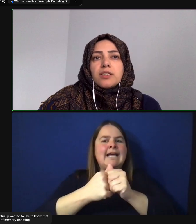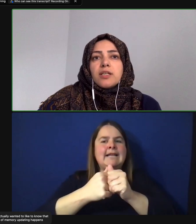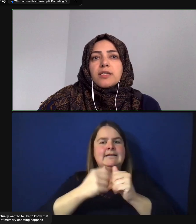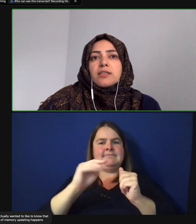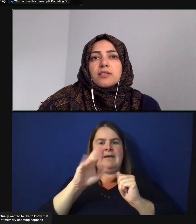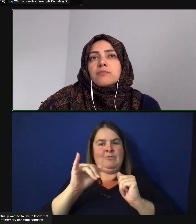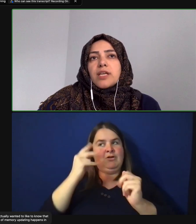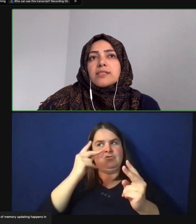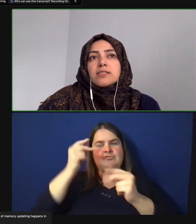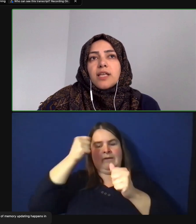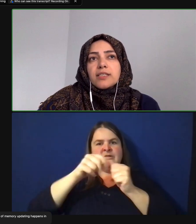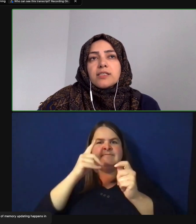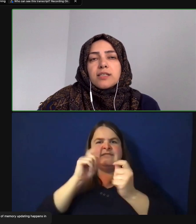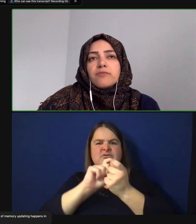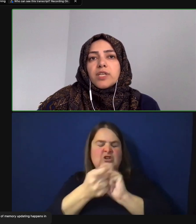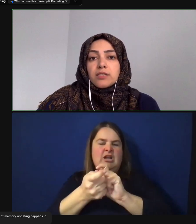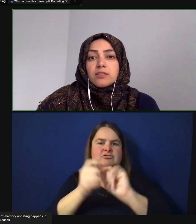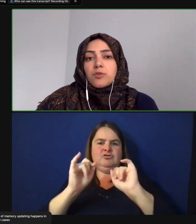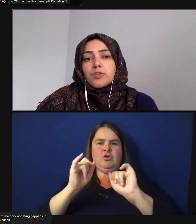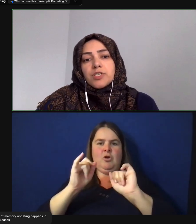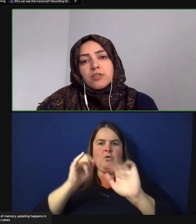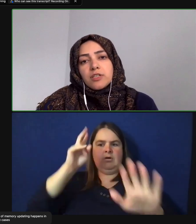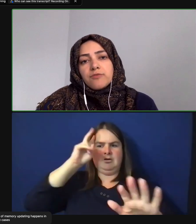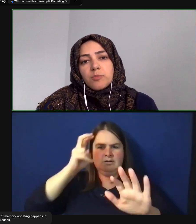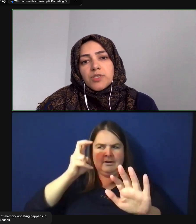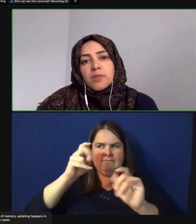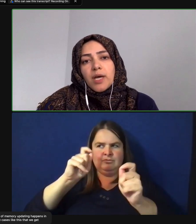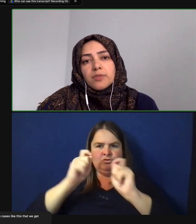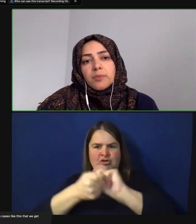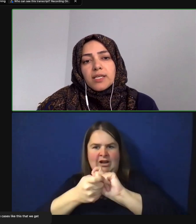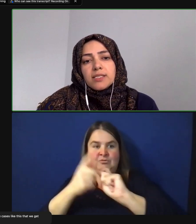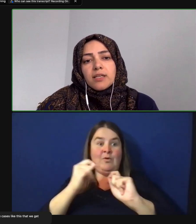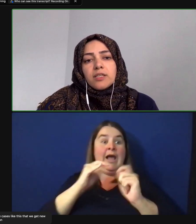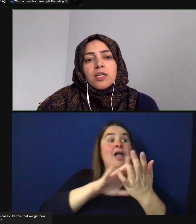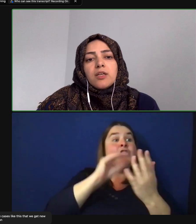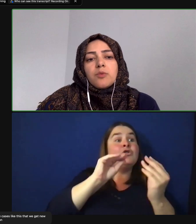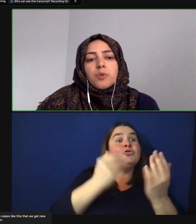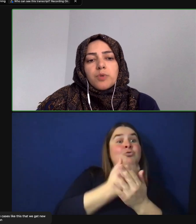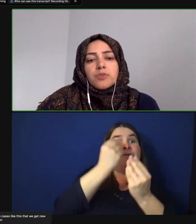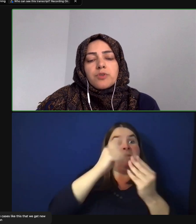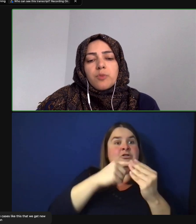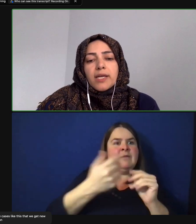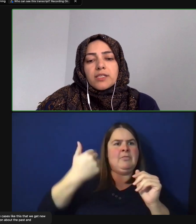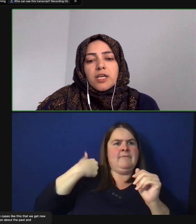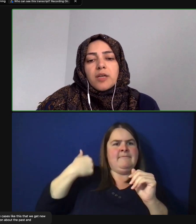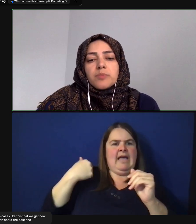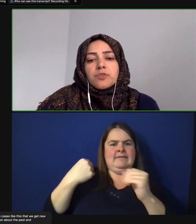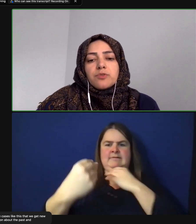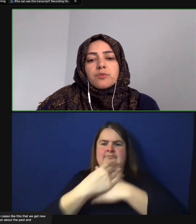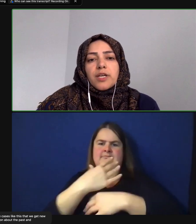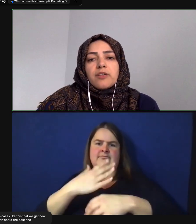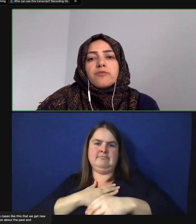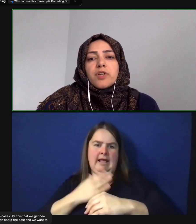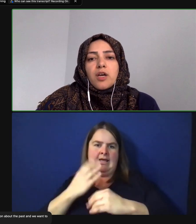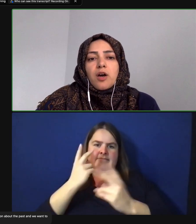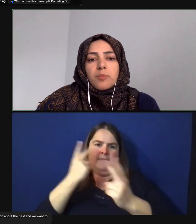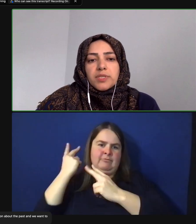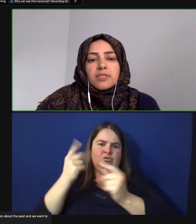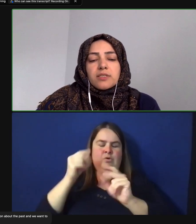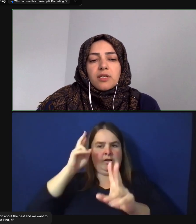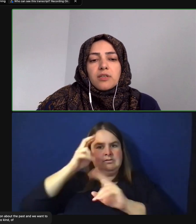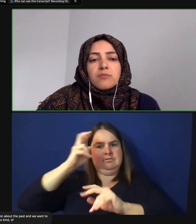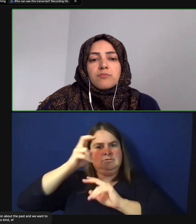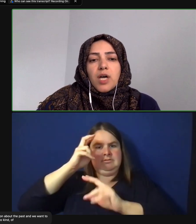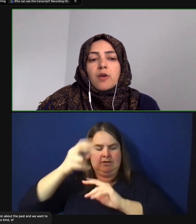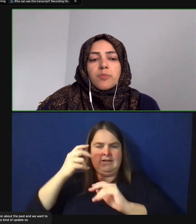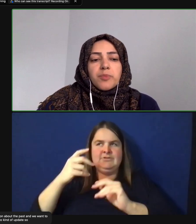brain in cases like this, that we get new critical information about the past and we want to go back in time to kind of